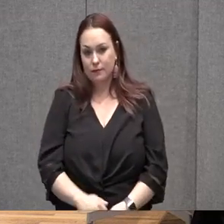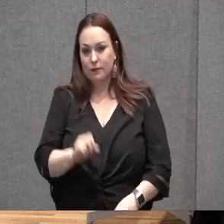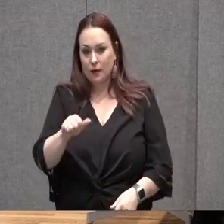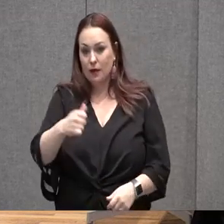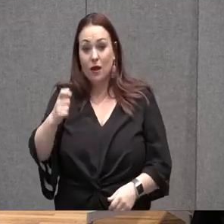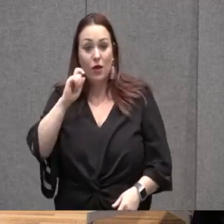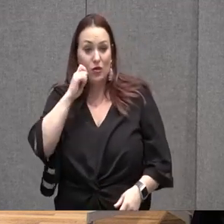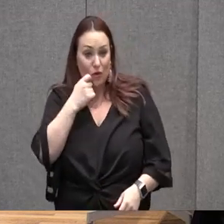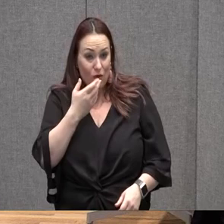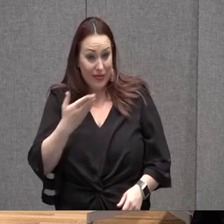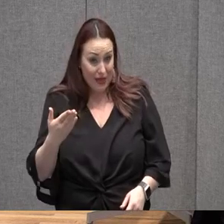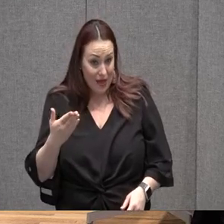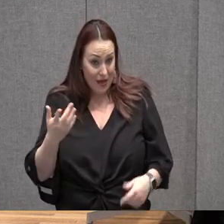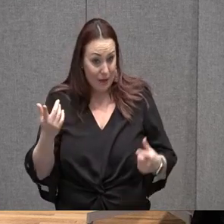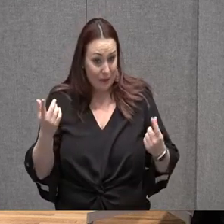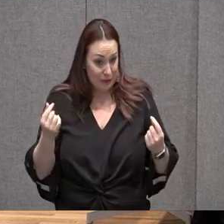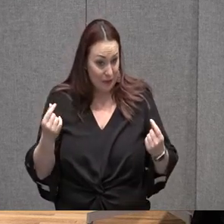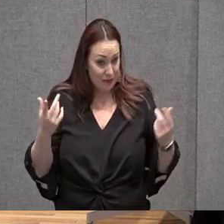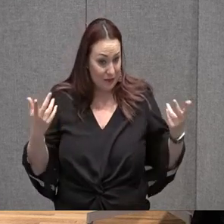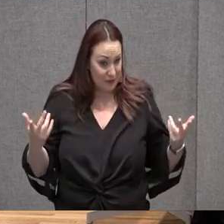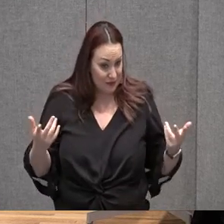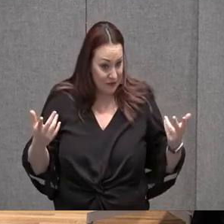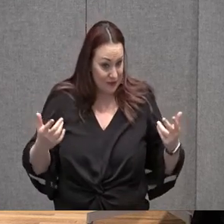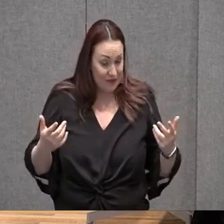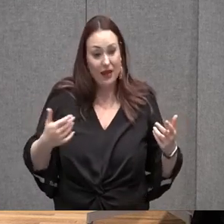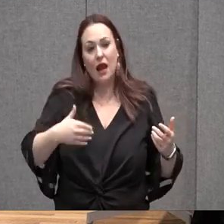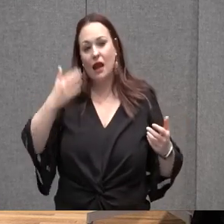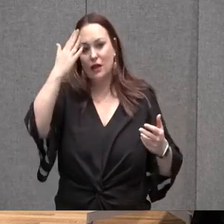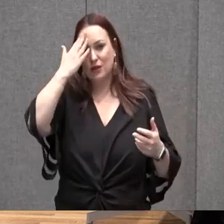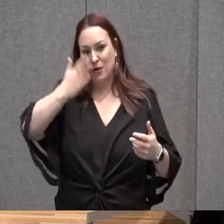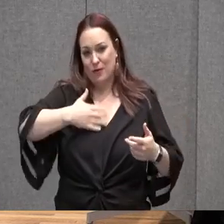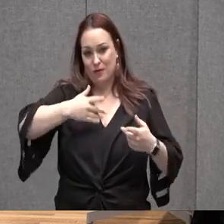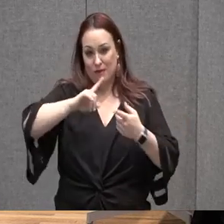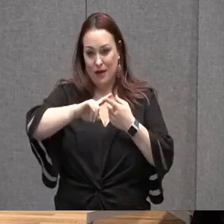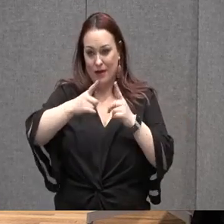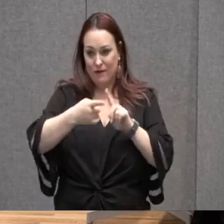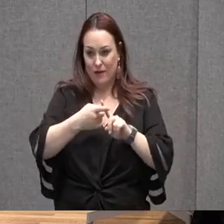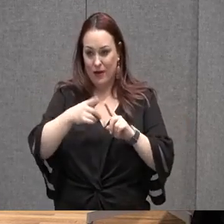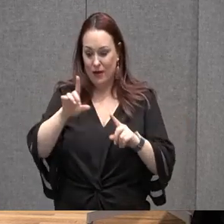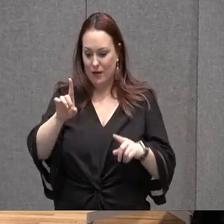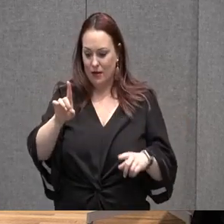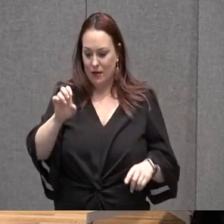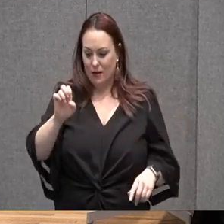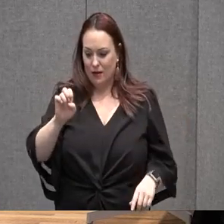Another cool thing to do would be to, I know my friend Devion